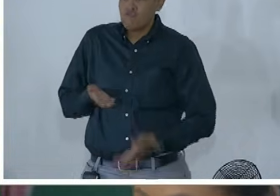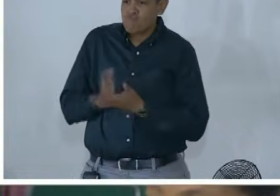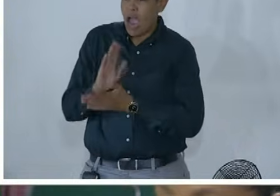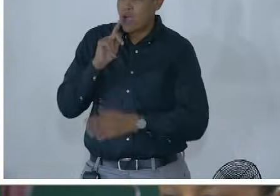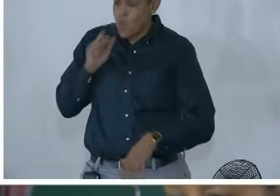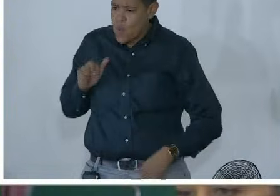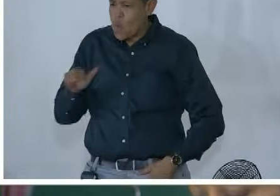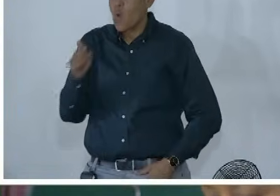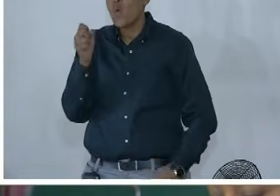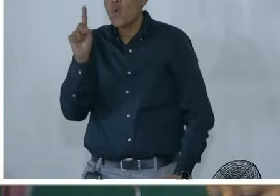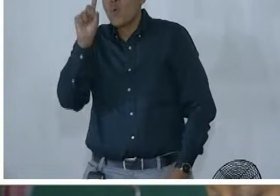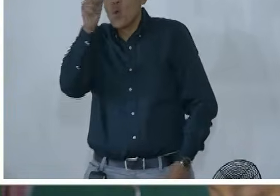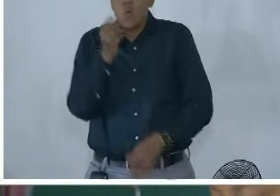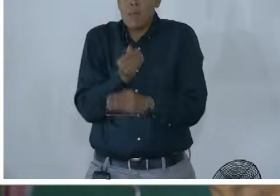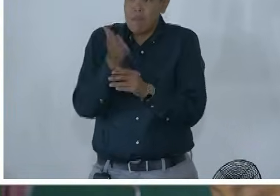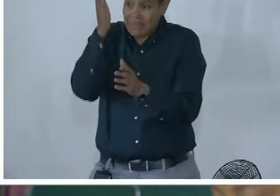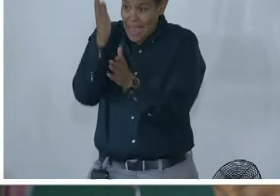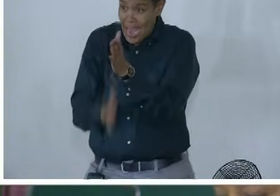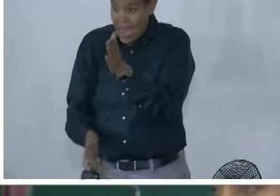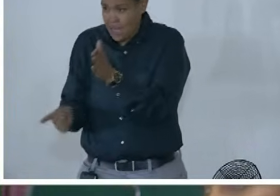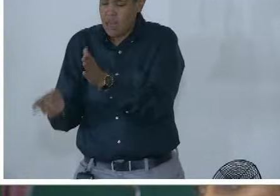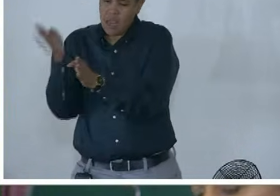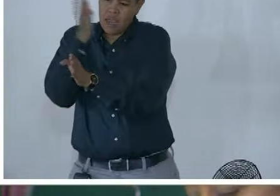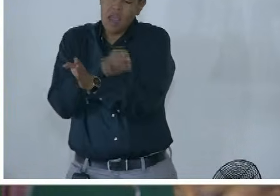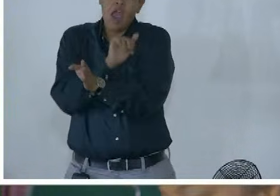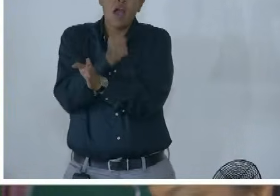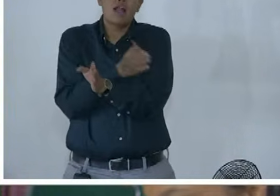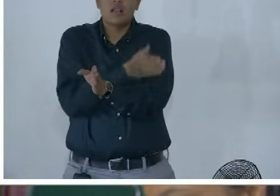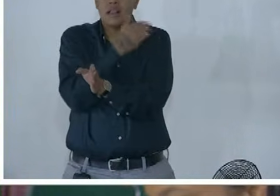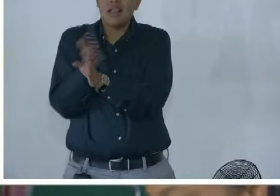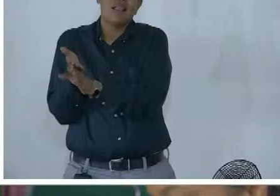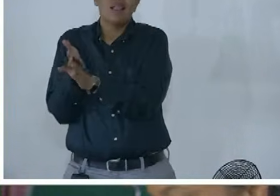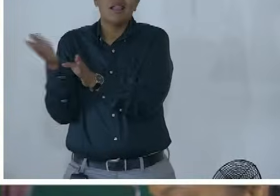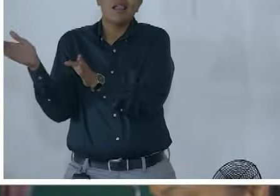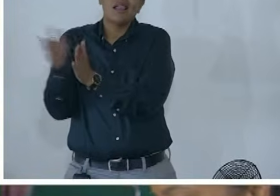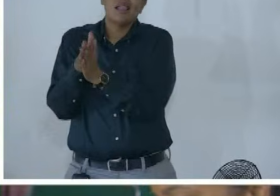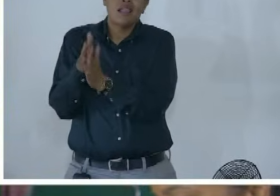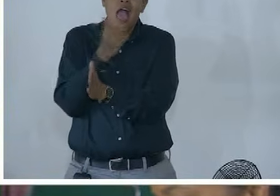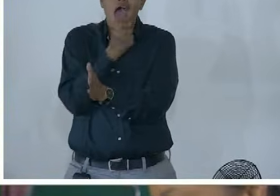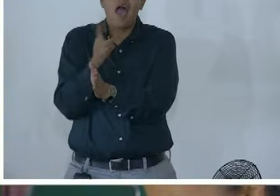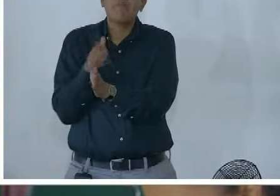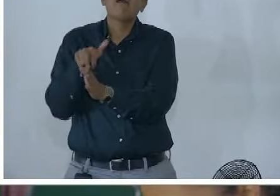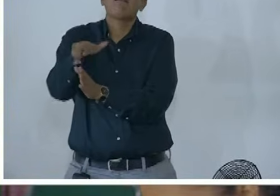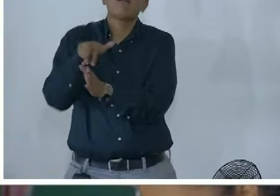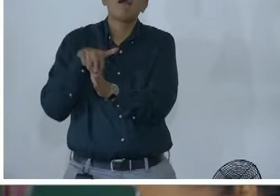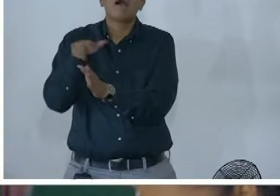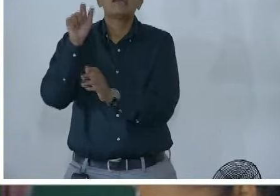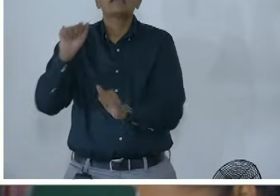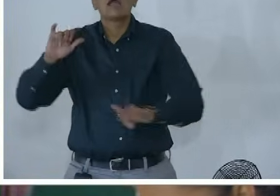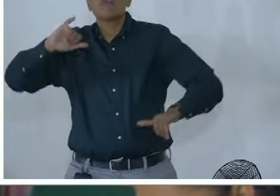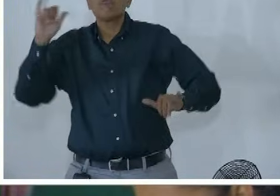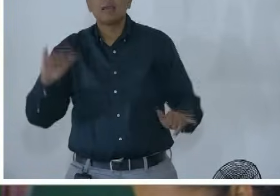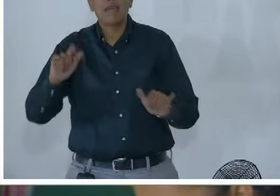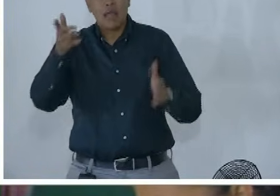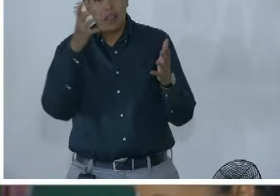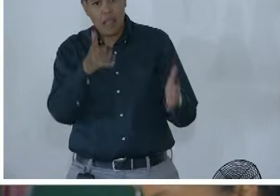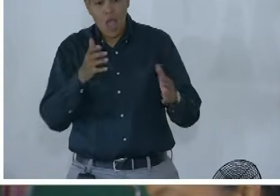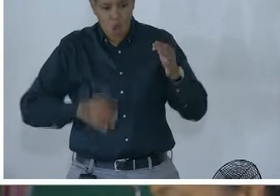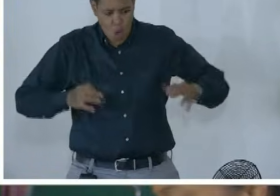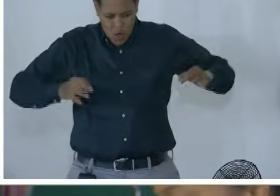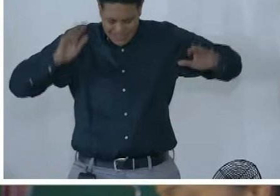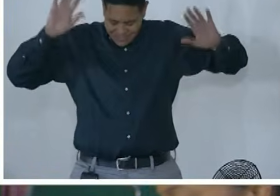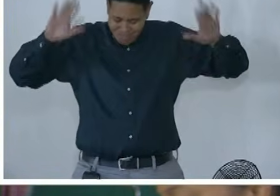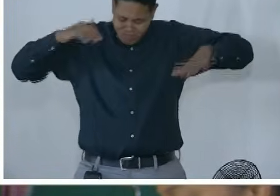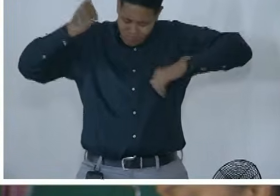where one property ends and the other property begins, and that can remain before the courts